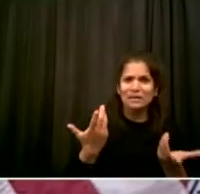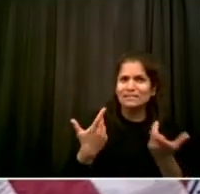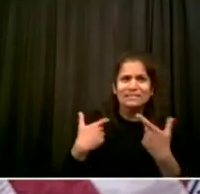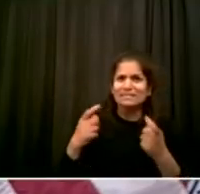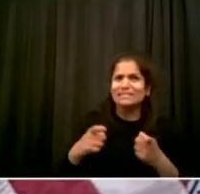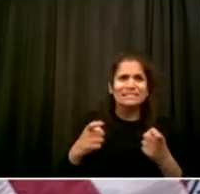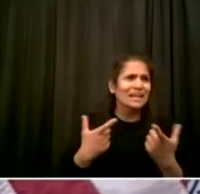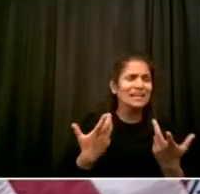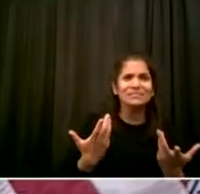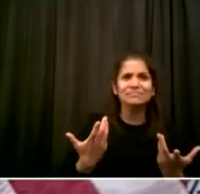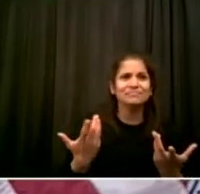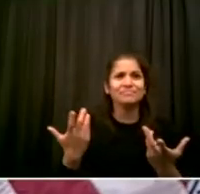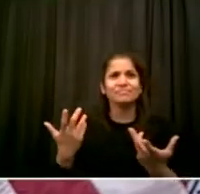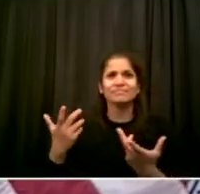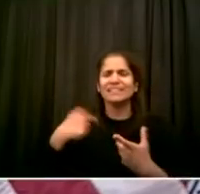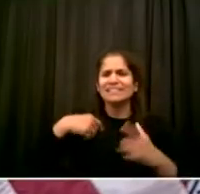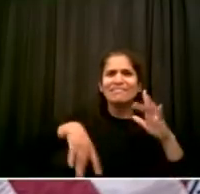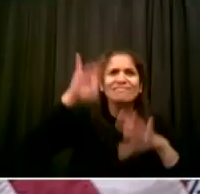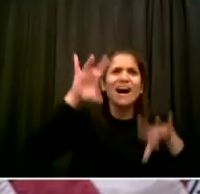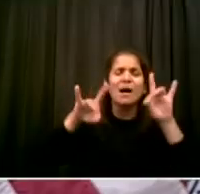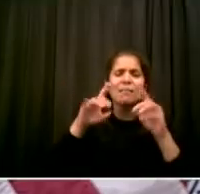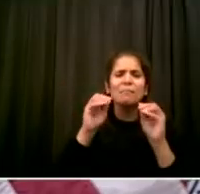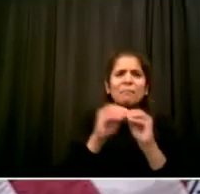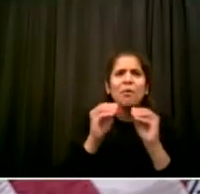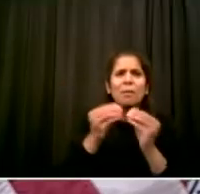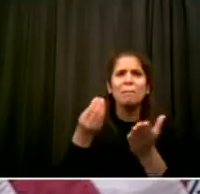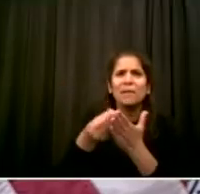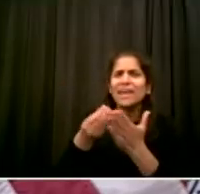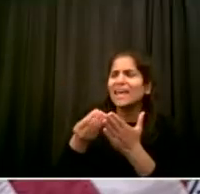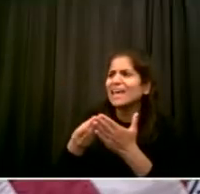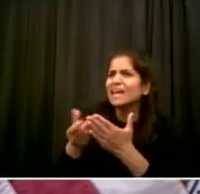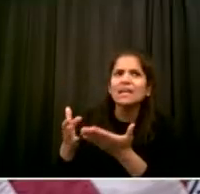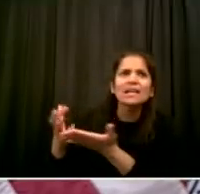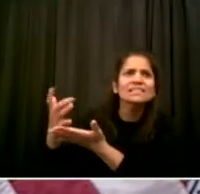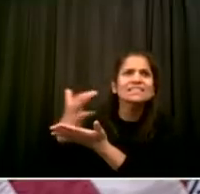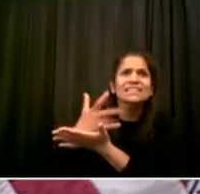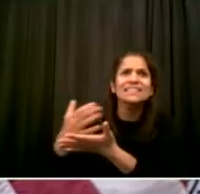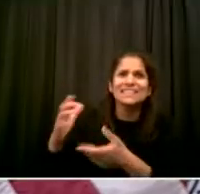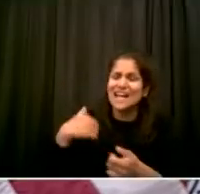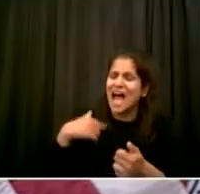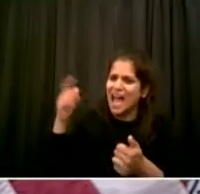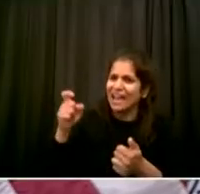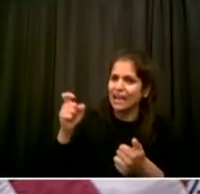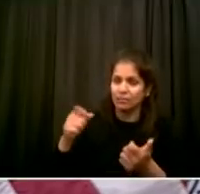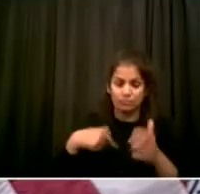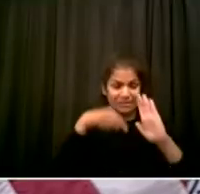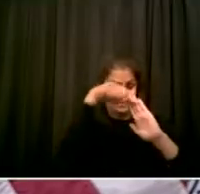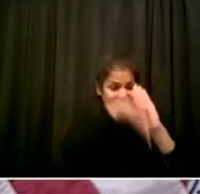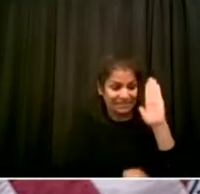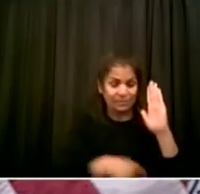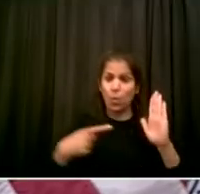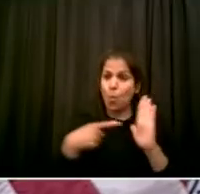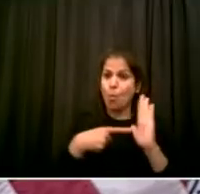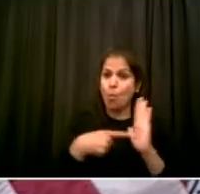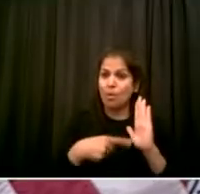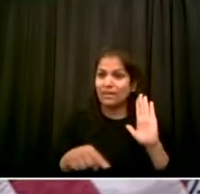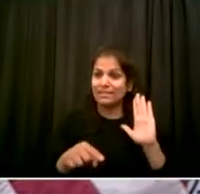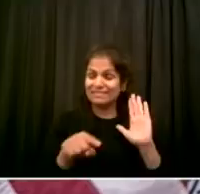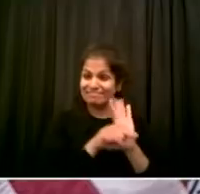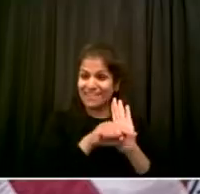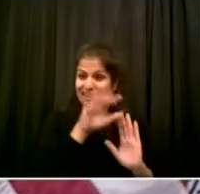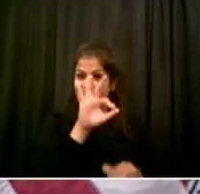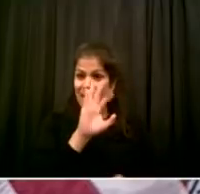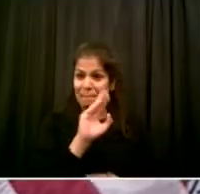or without having to make very, very painful choices that will affect the quality of life in this city, our ability to provide basic